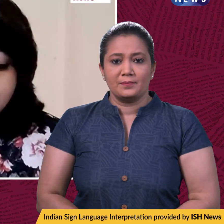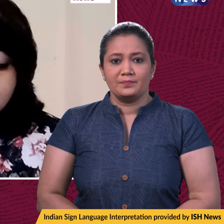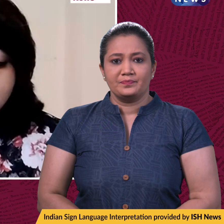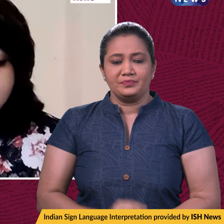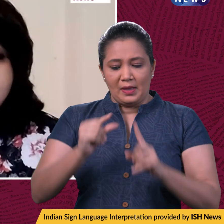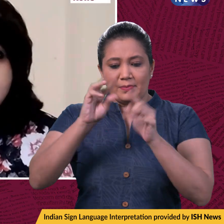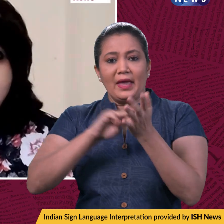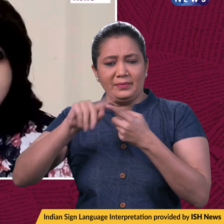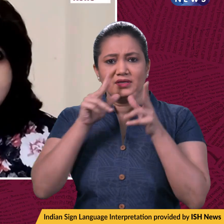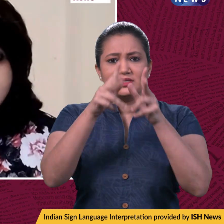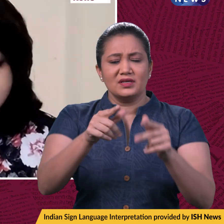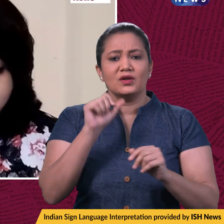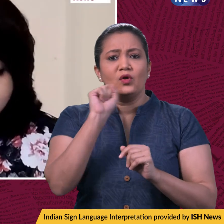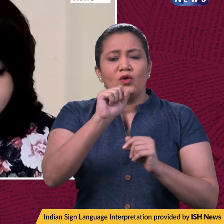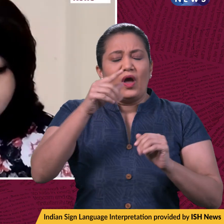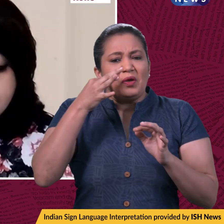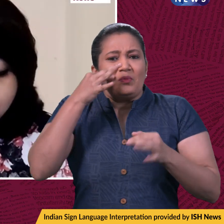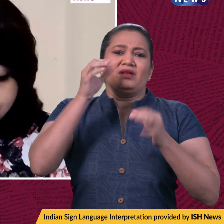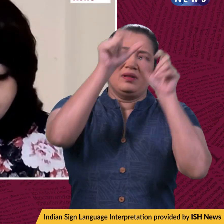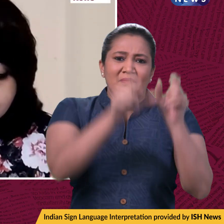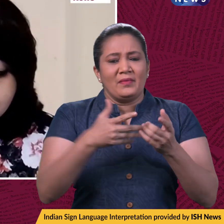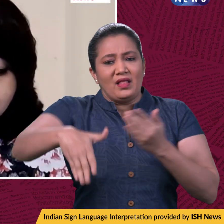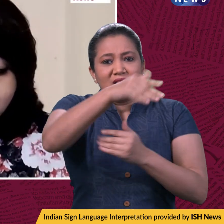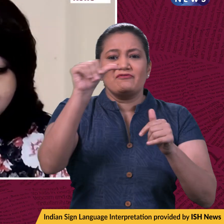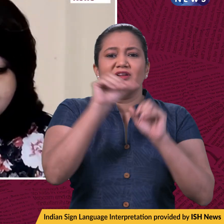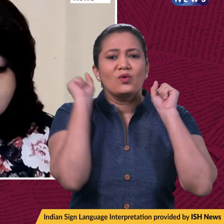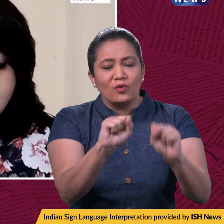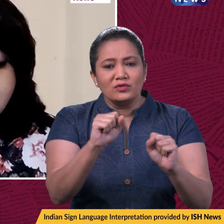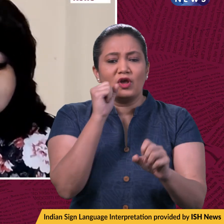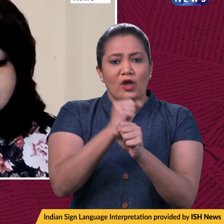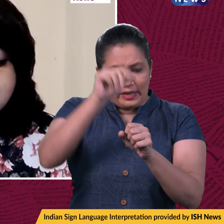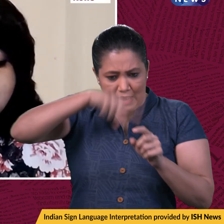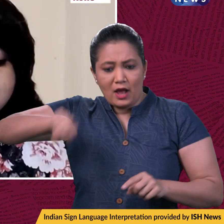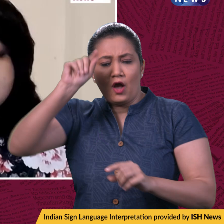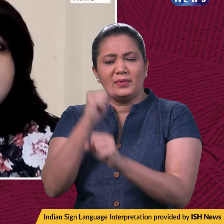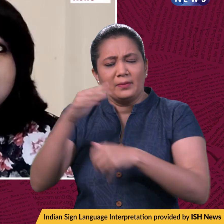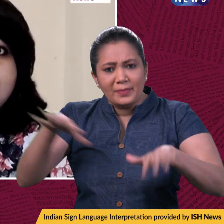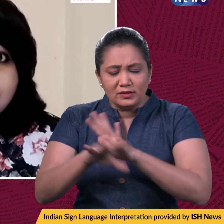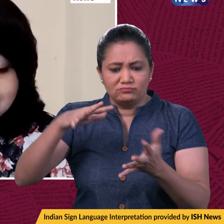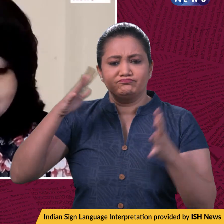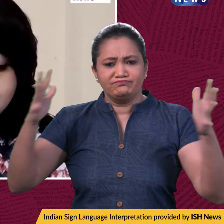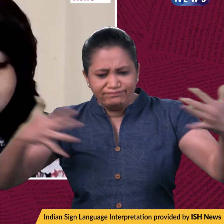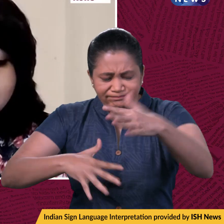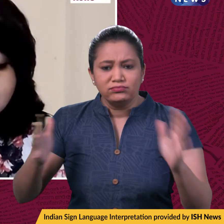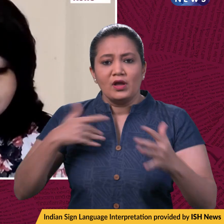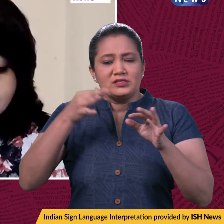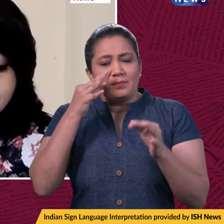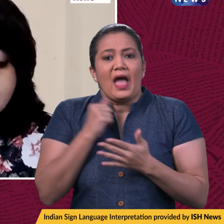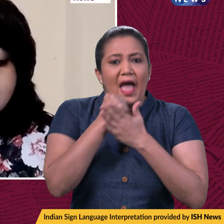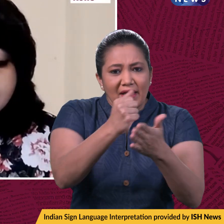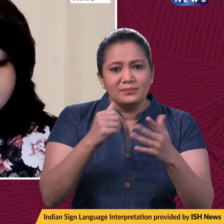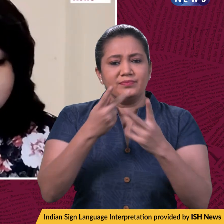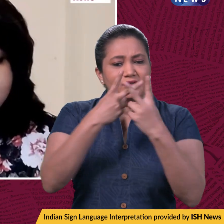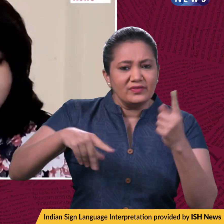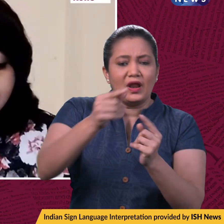the challenging humanitarian situation in Afghanistan, the government of India has dispatched humanitarian